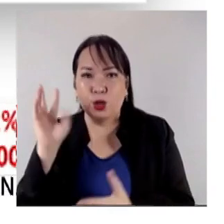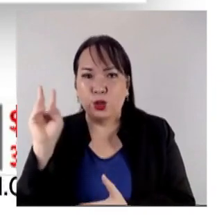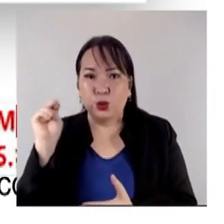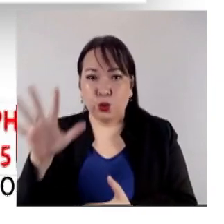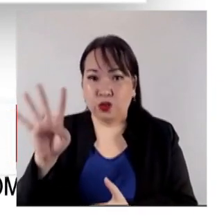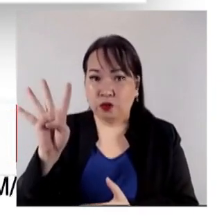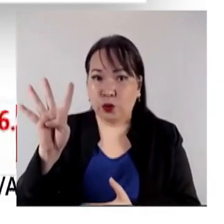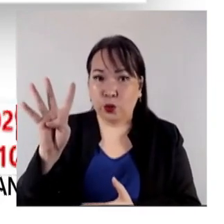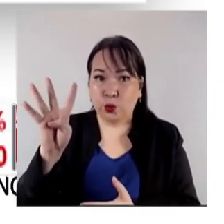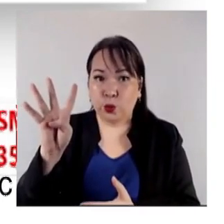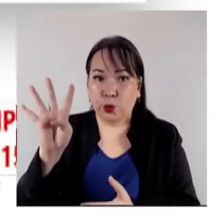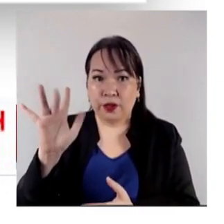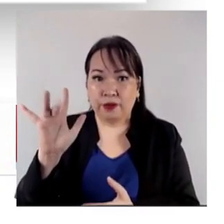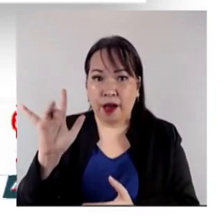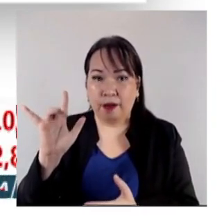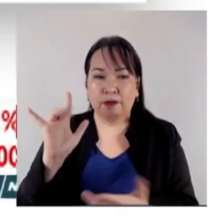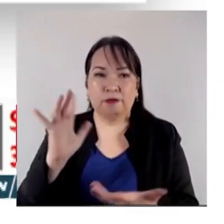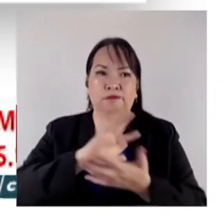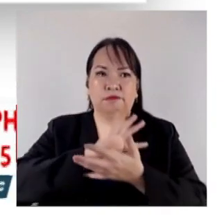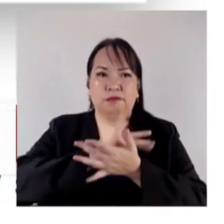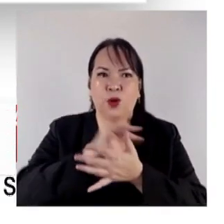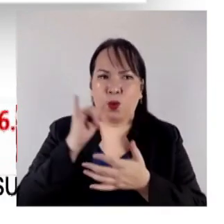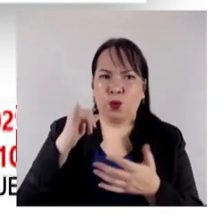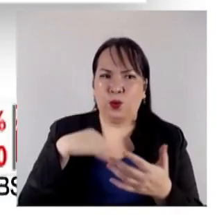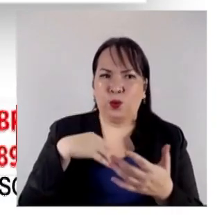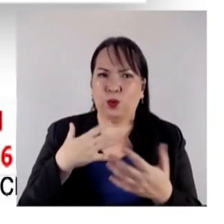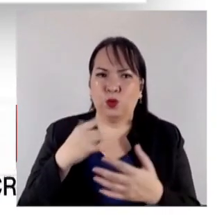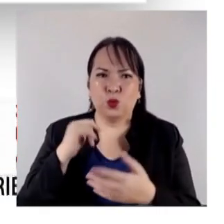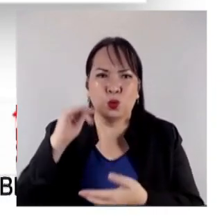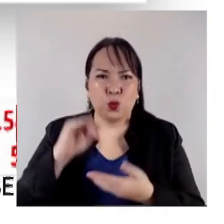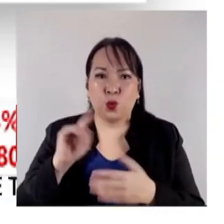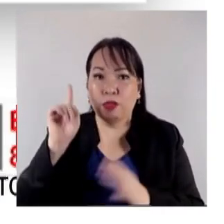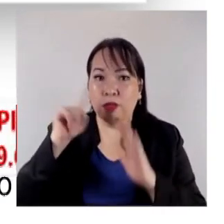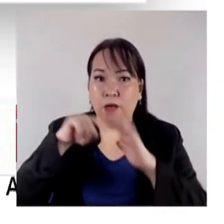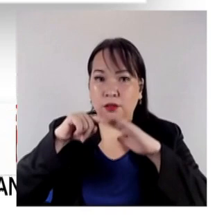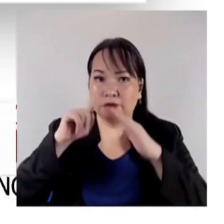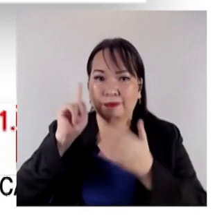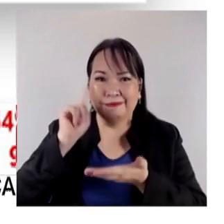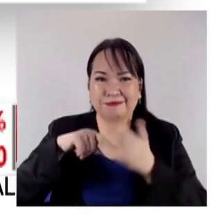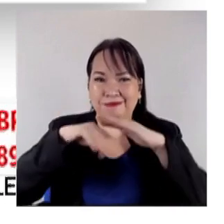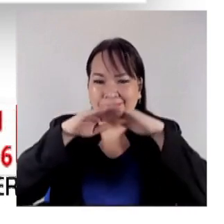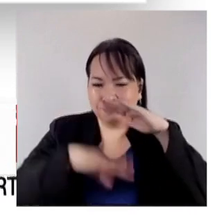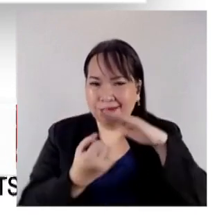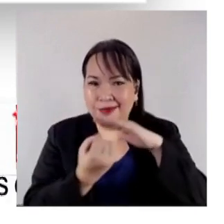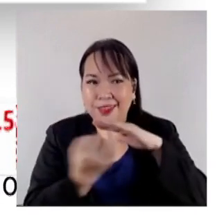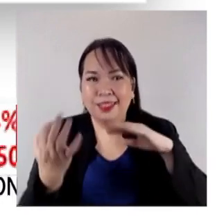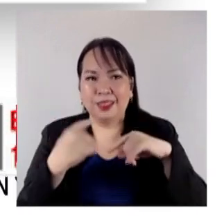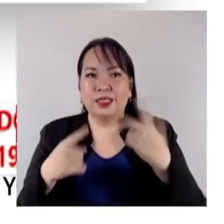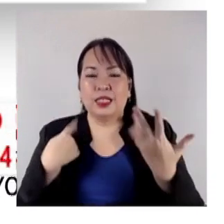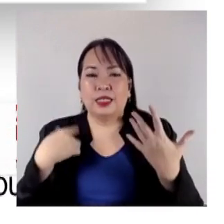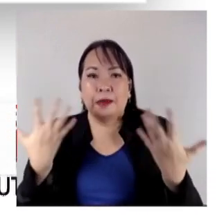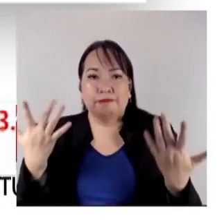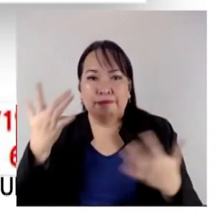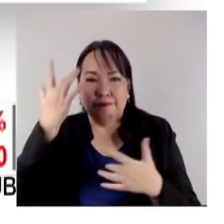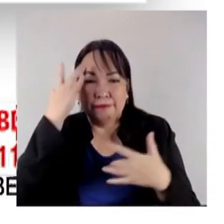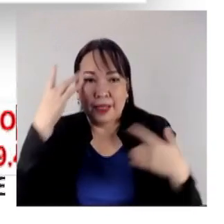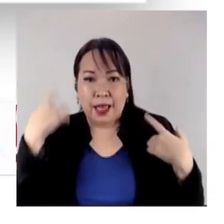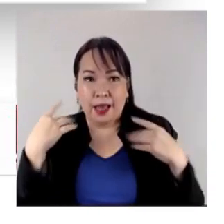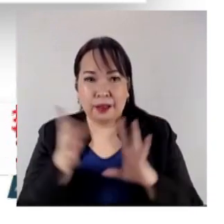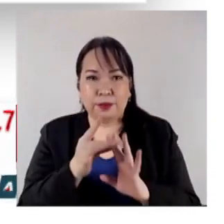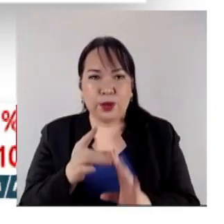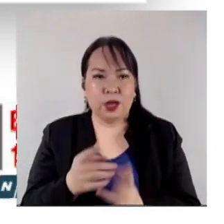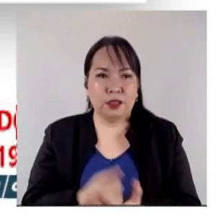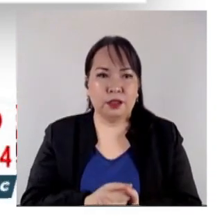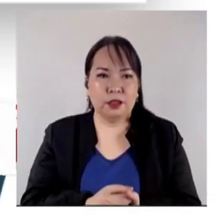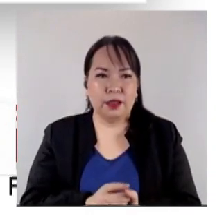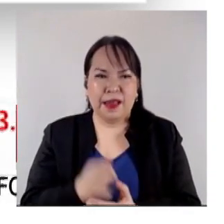the fourth straight day that the daily tally was below 1,000. Active cases also dropped to 15,000, the lowest since